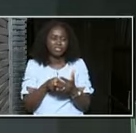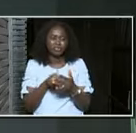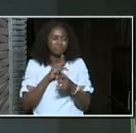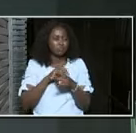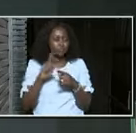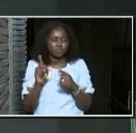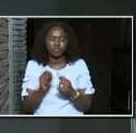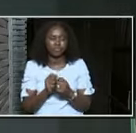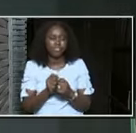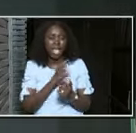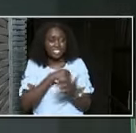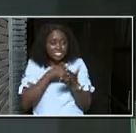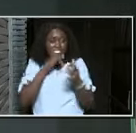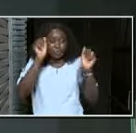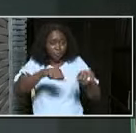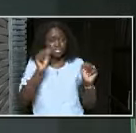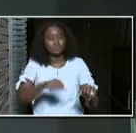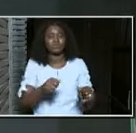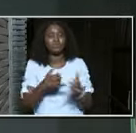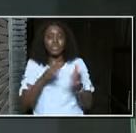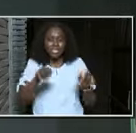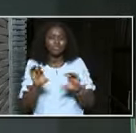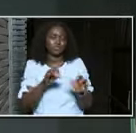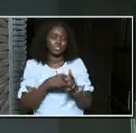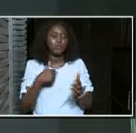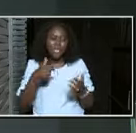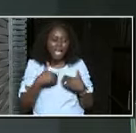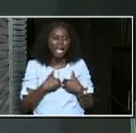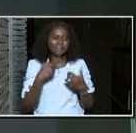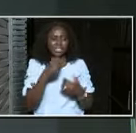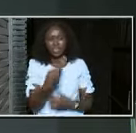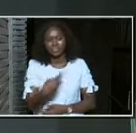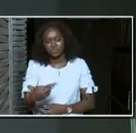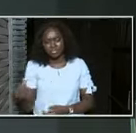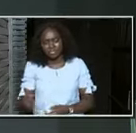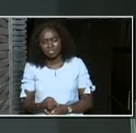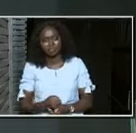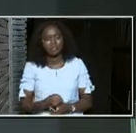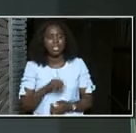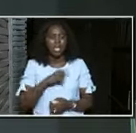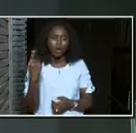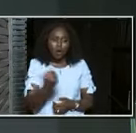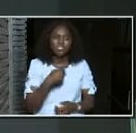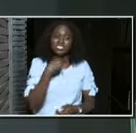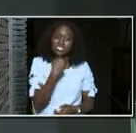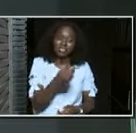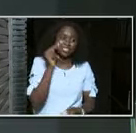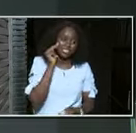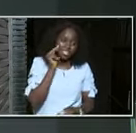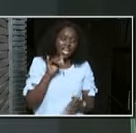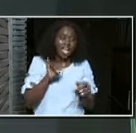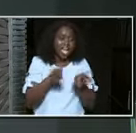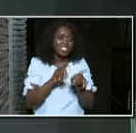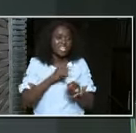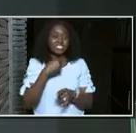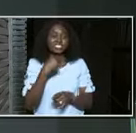possible and it's doable. We have the resources. I always tell Nigerians now, as I was telling the people